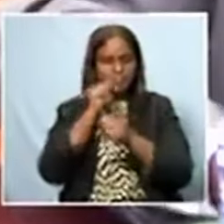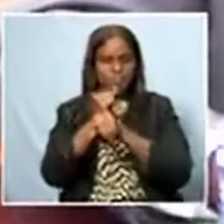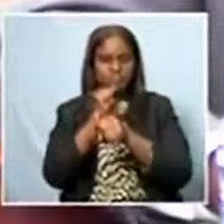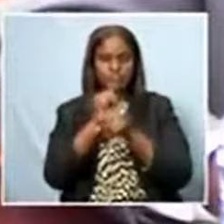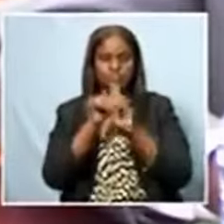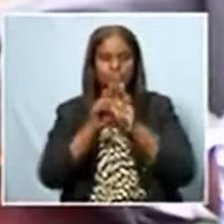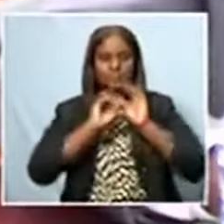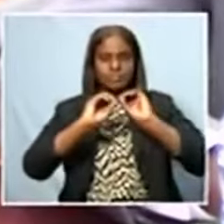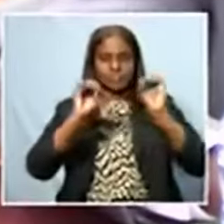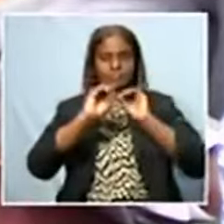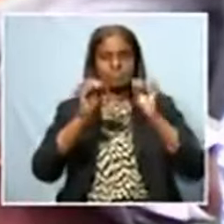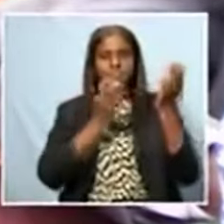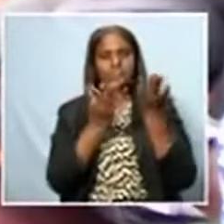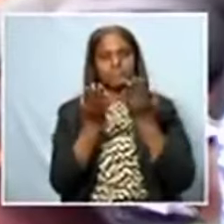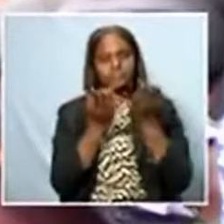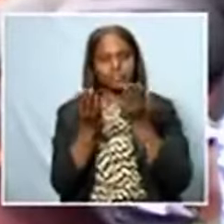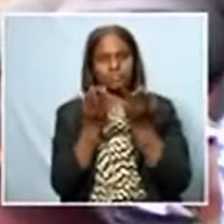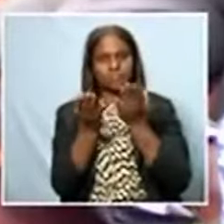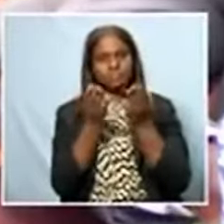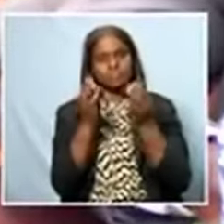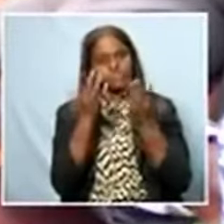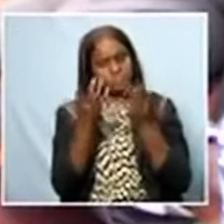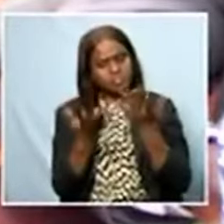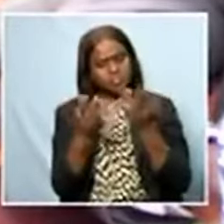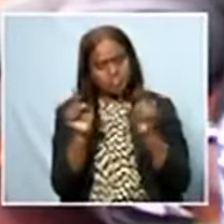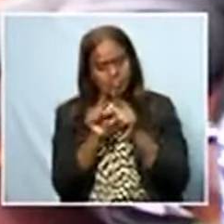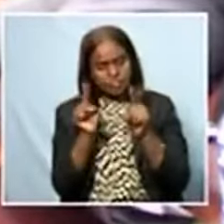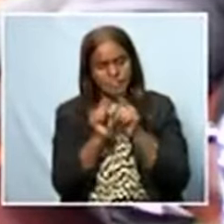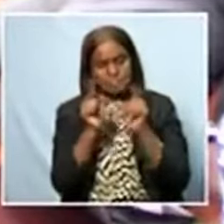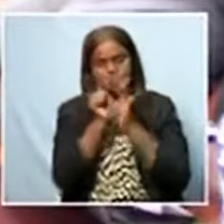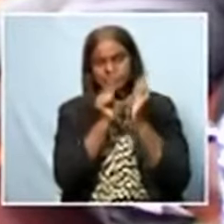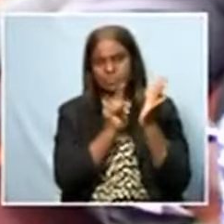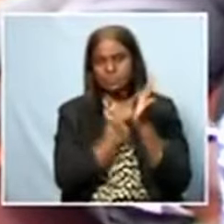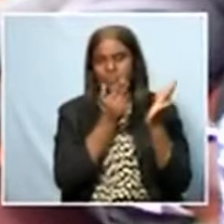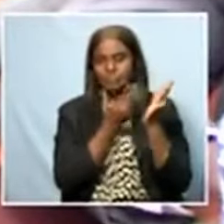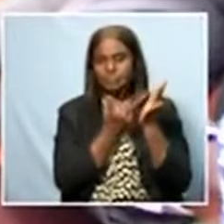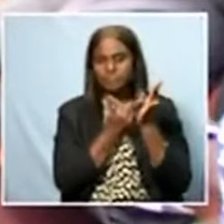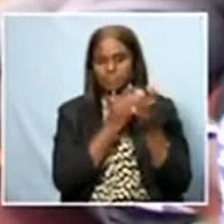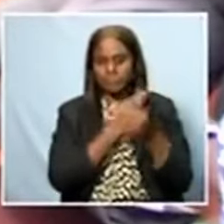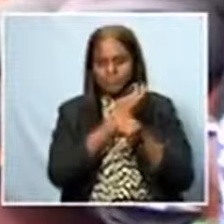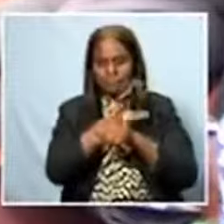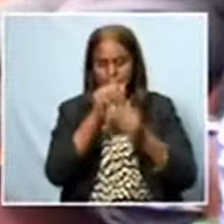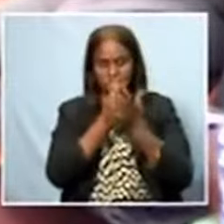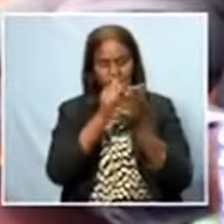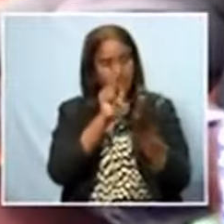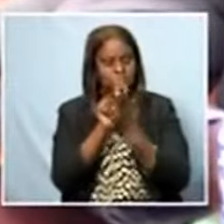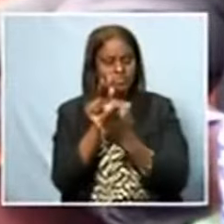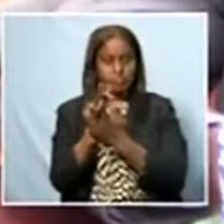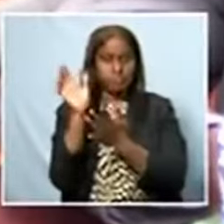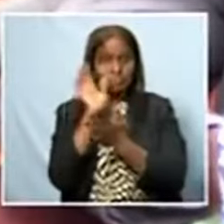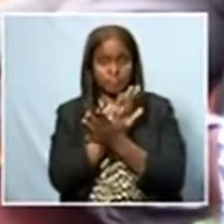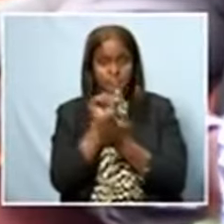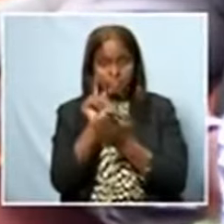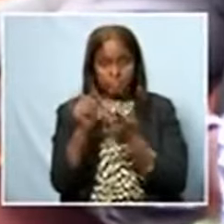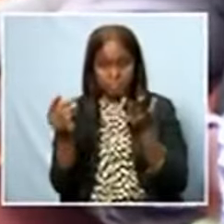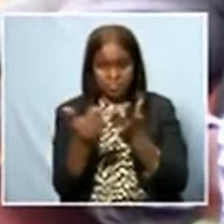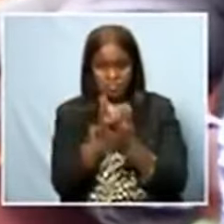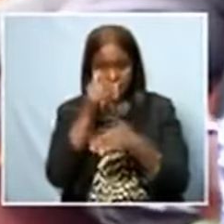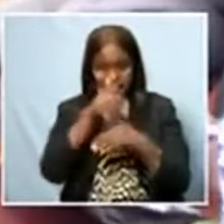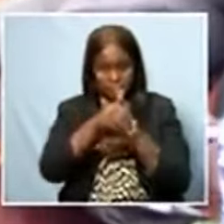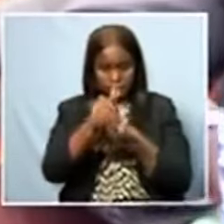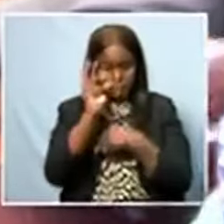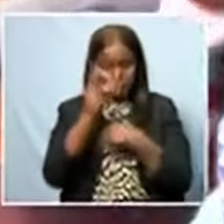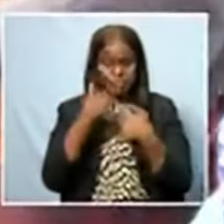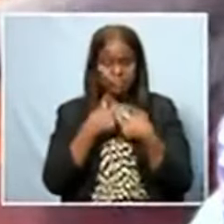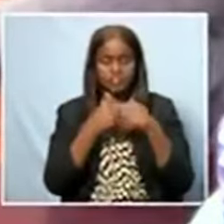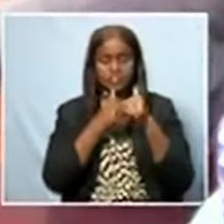teaching service. Implications of the bill. Once enacted, the new legislation will have